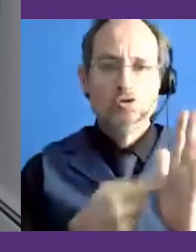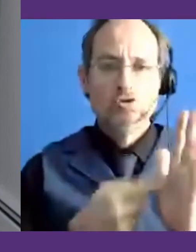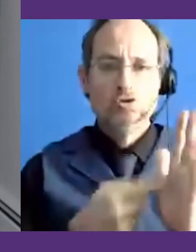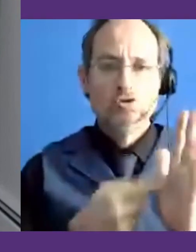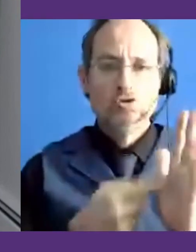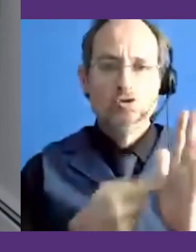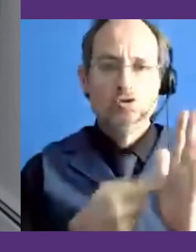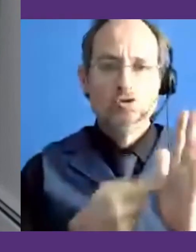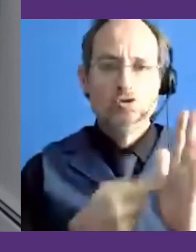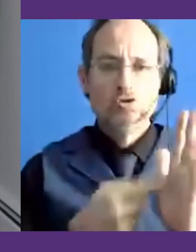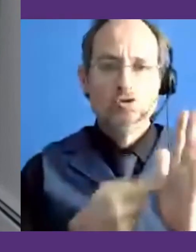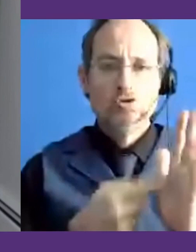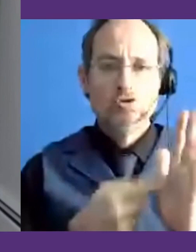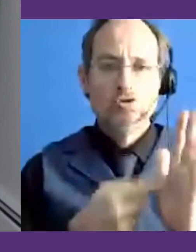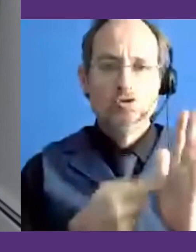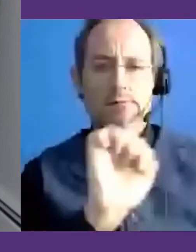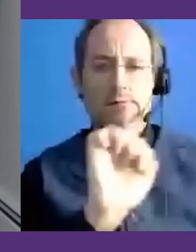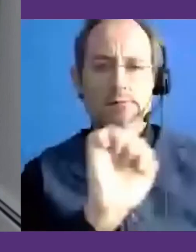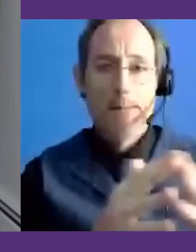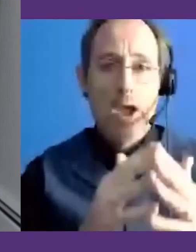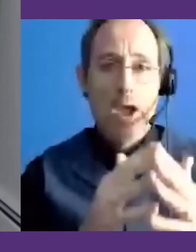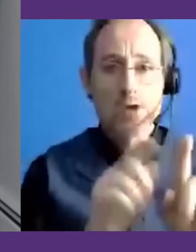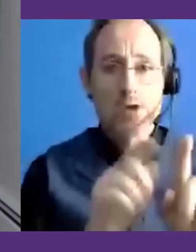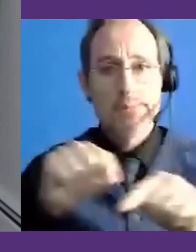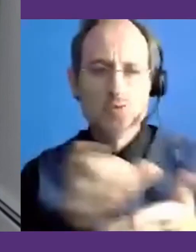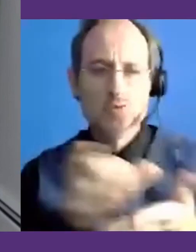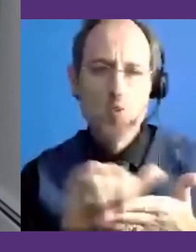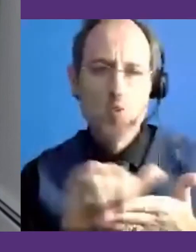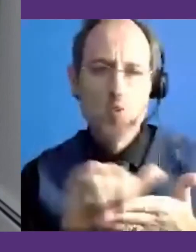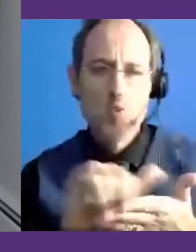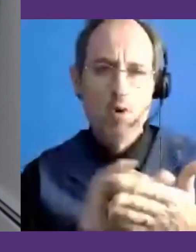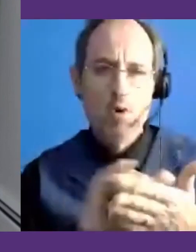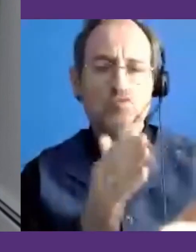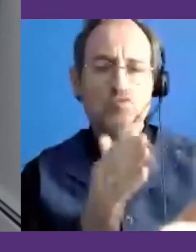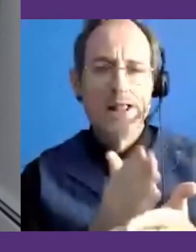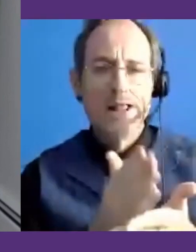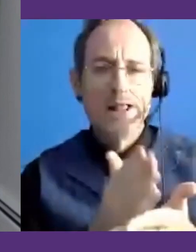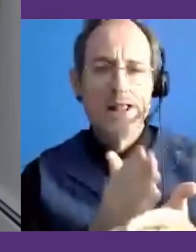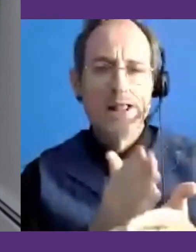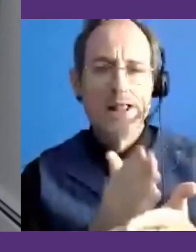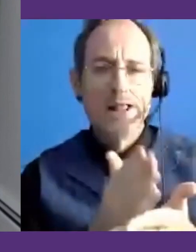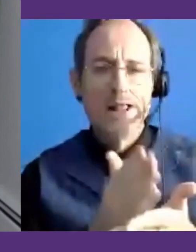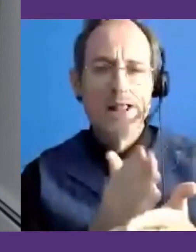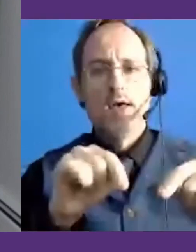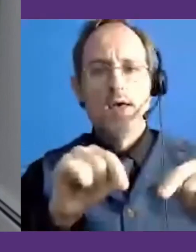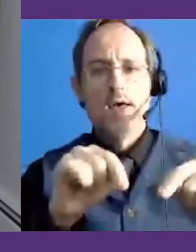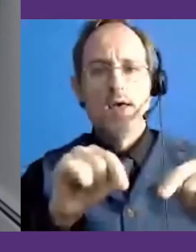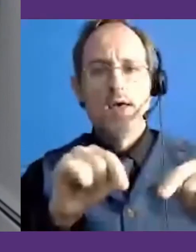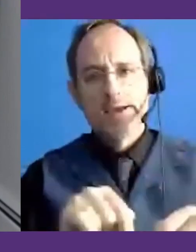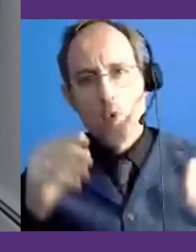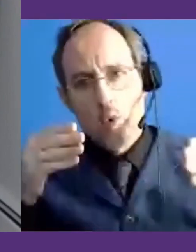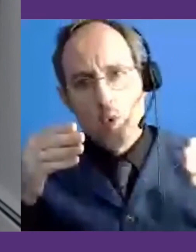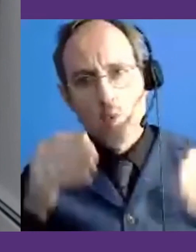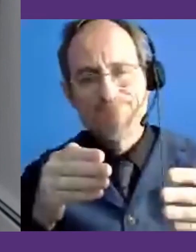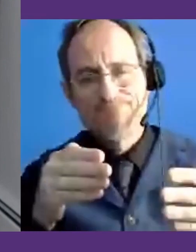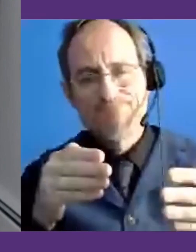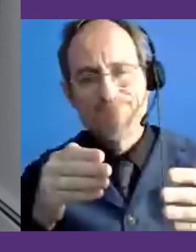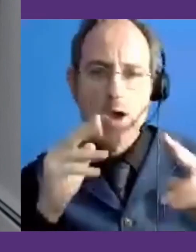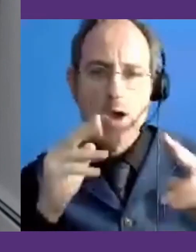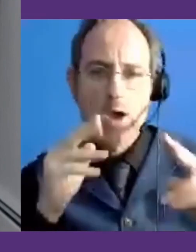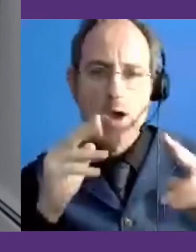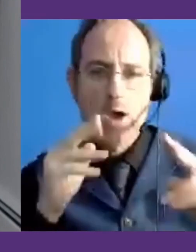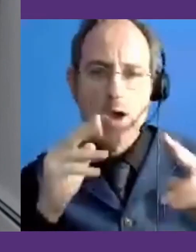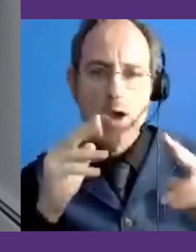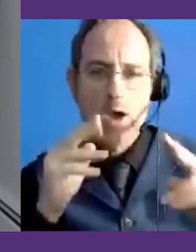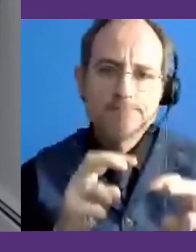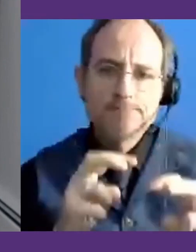in New York. That's looking at disability stories and why it's important. So when you have major